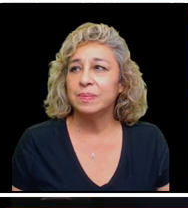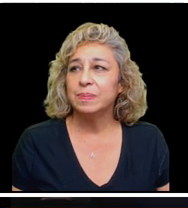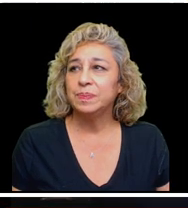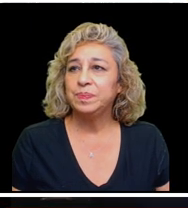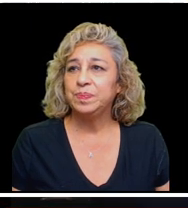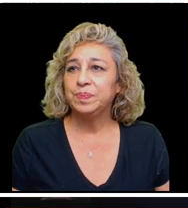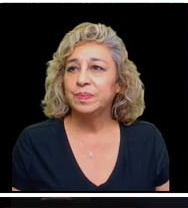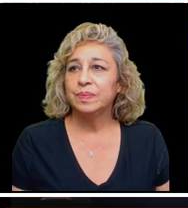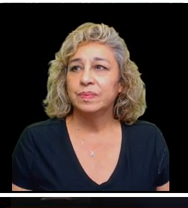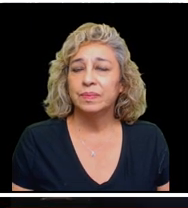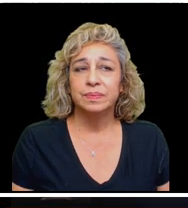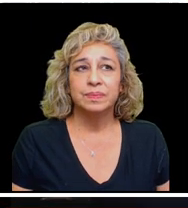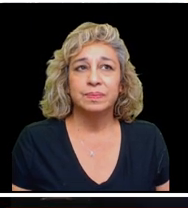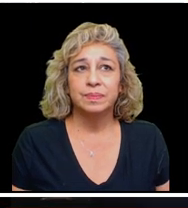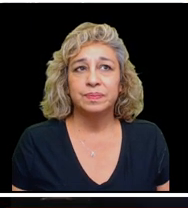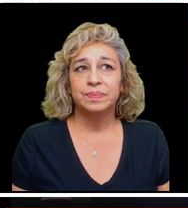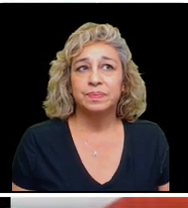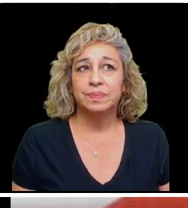out